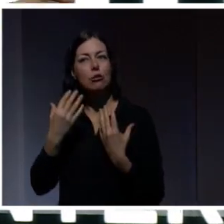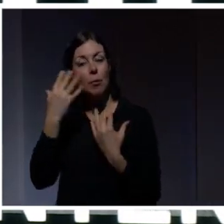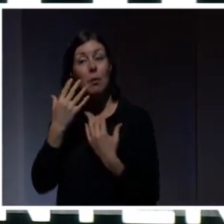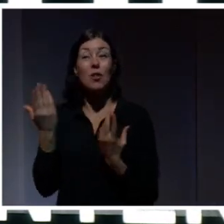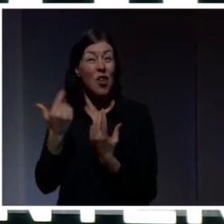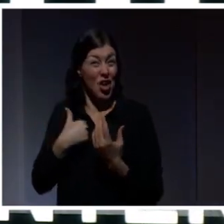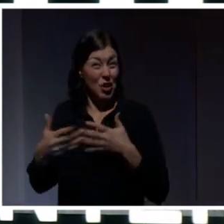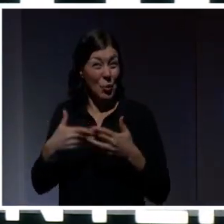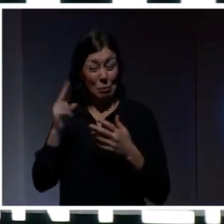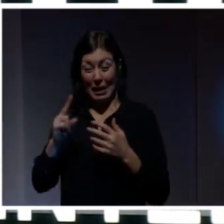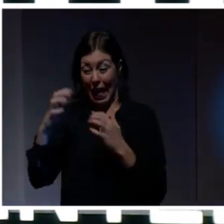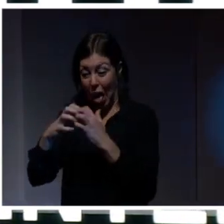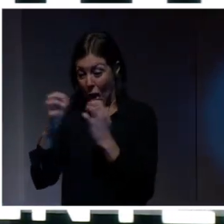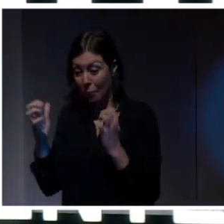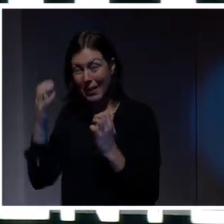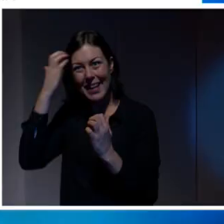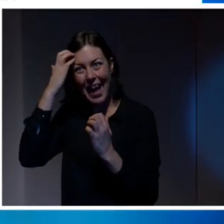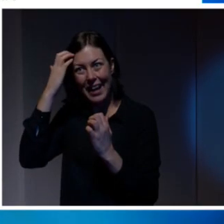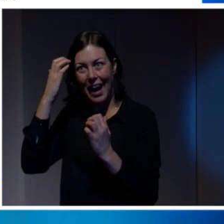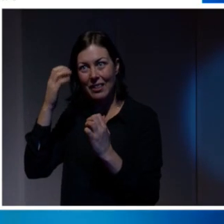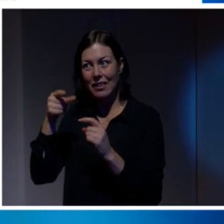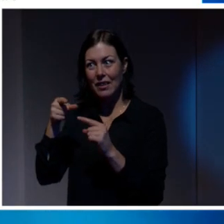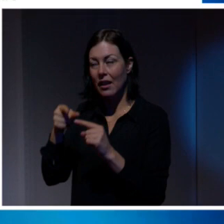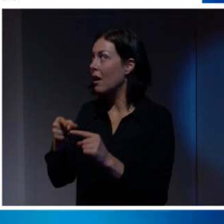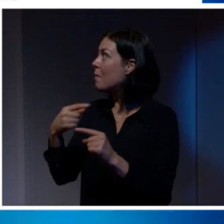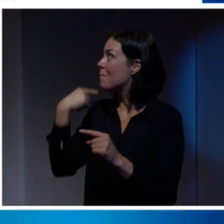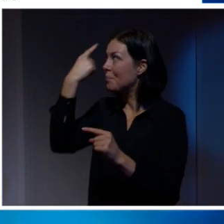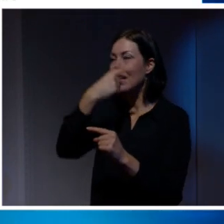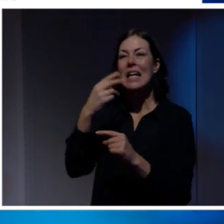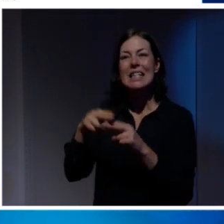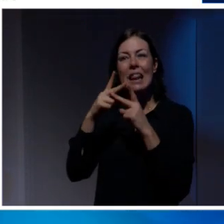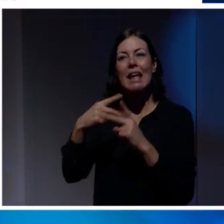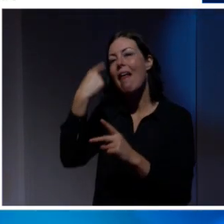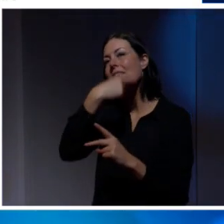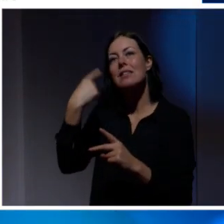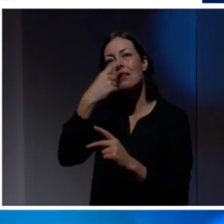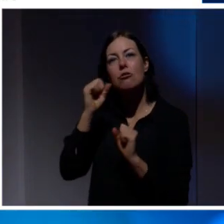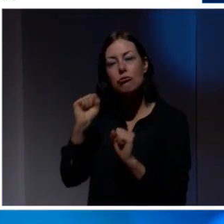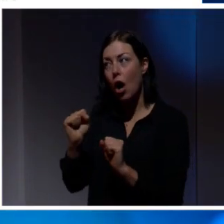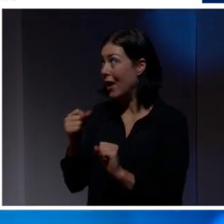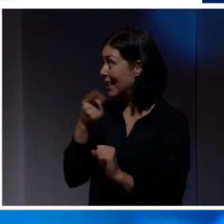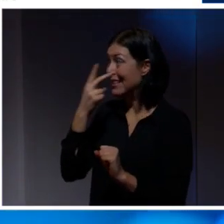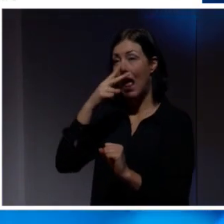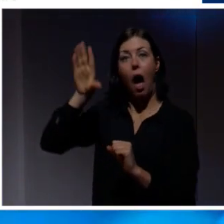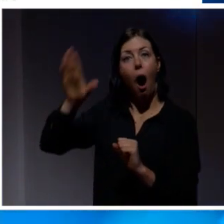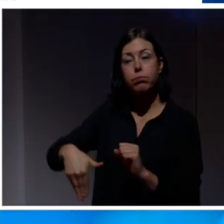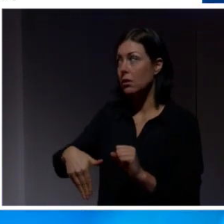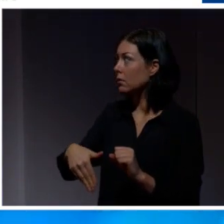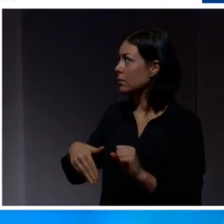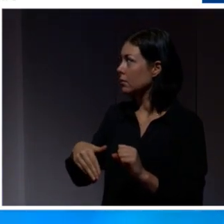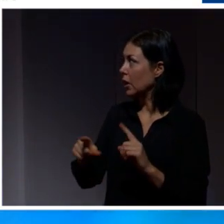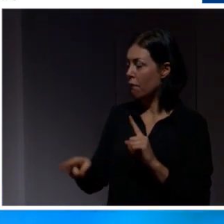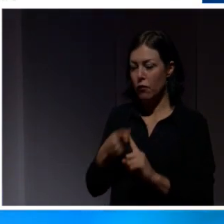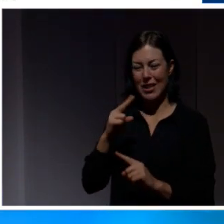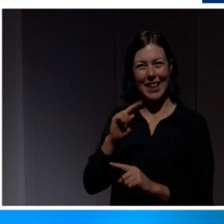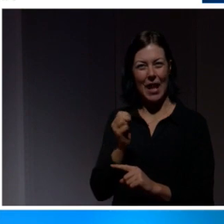brain on face recognition. And here at the bottom layer, you see that first the neural network